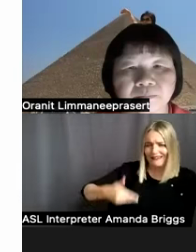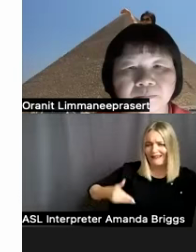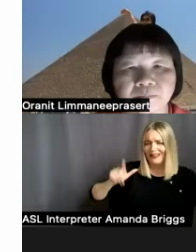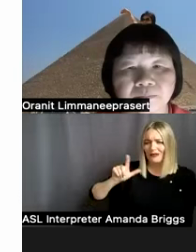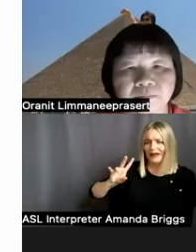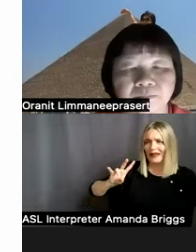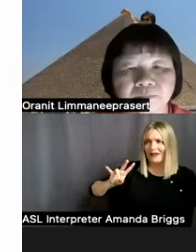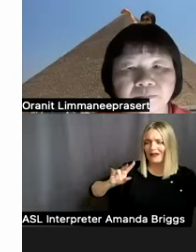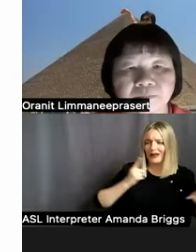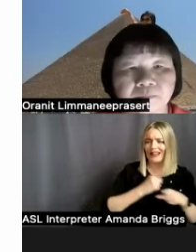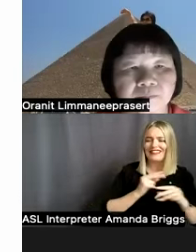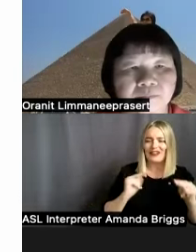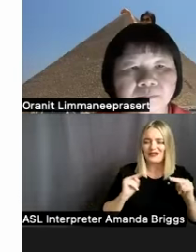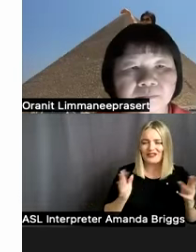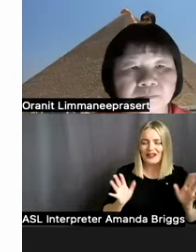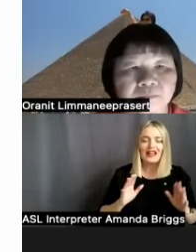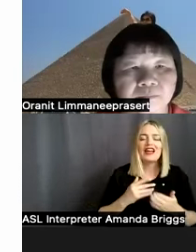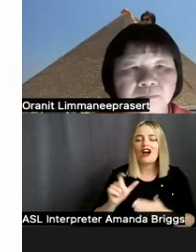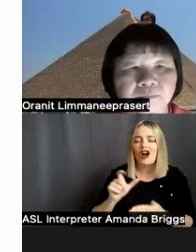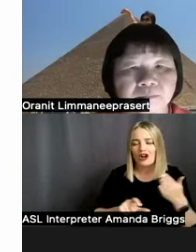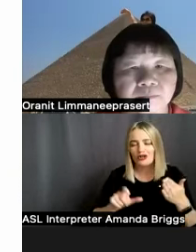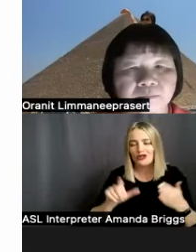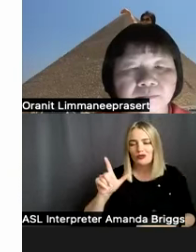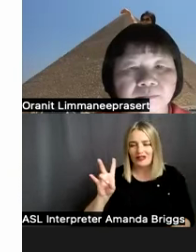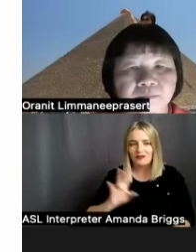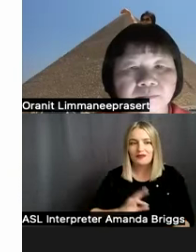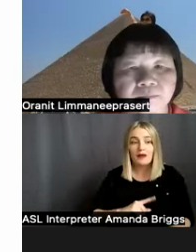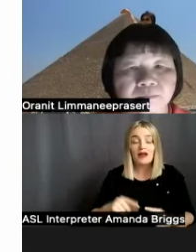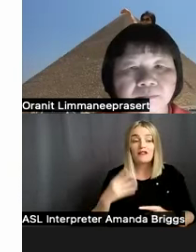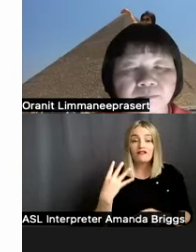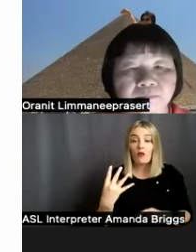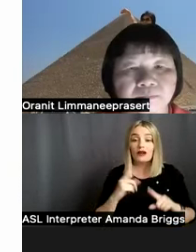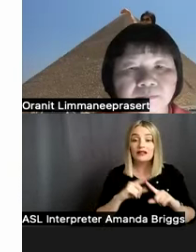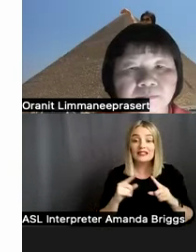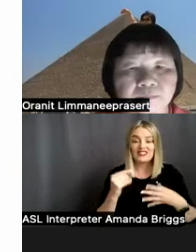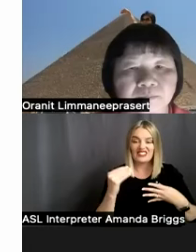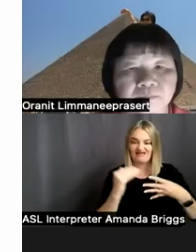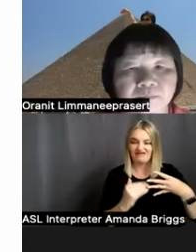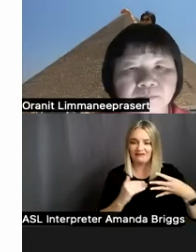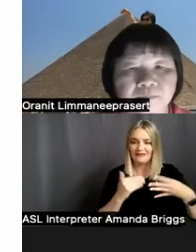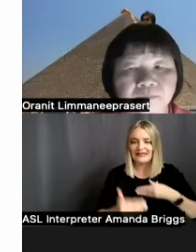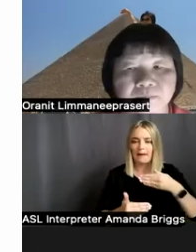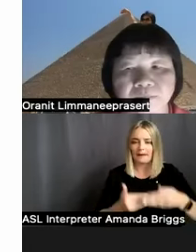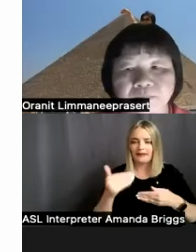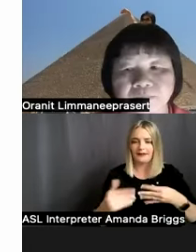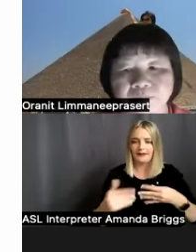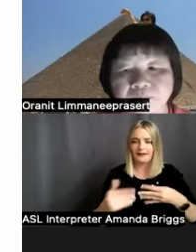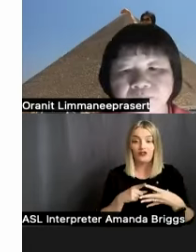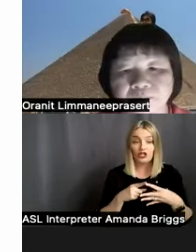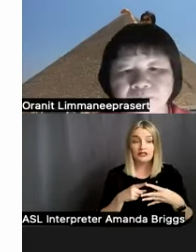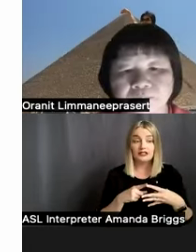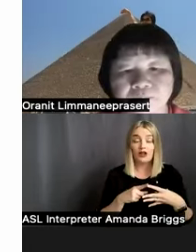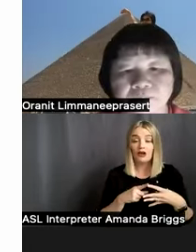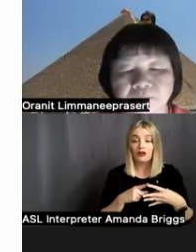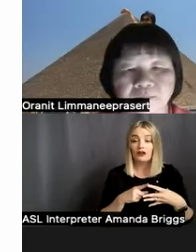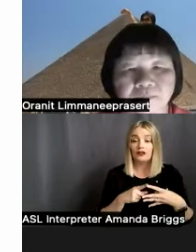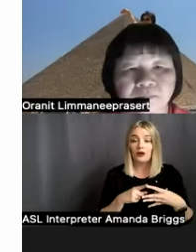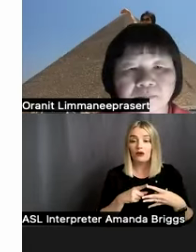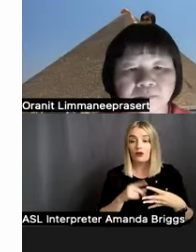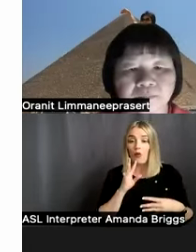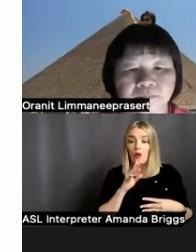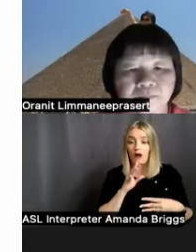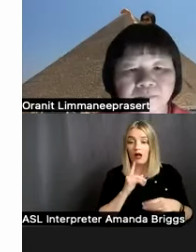with negotiations. But Article 27, and there's 4 different steps. First would be there's an